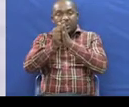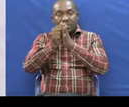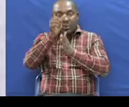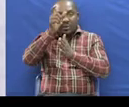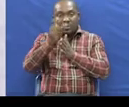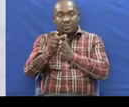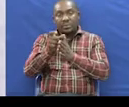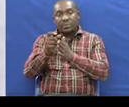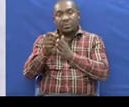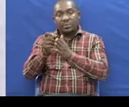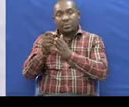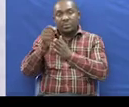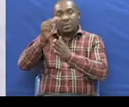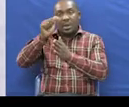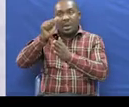atomic number,